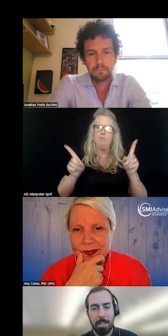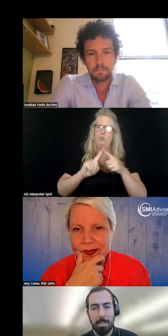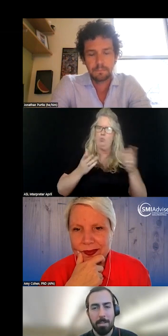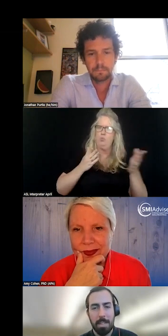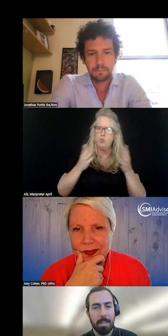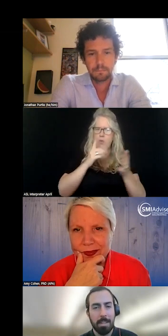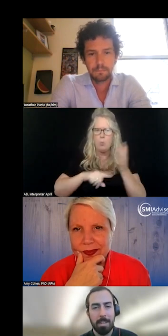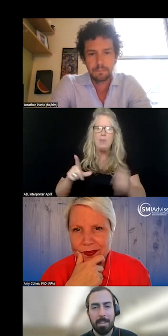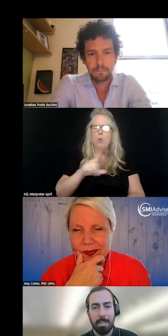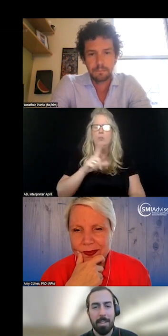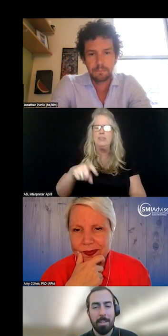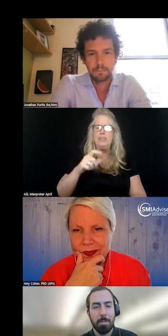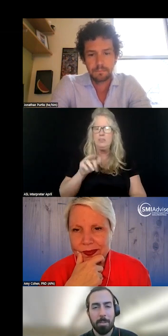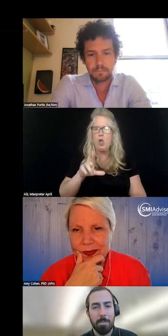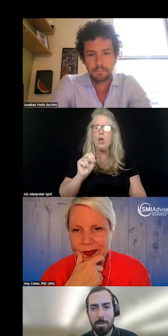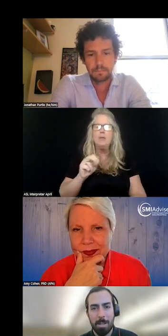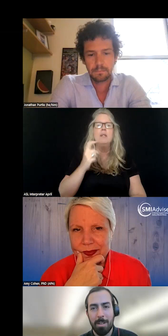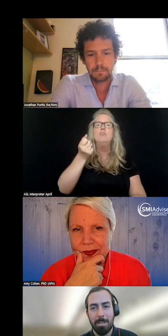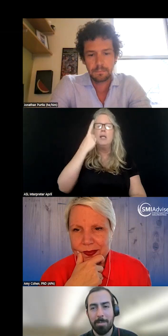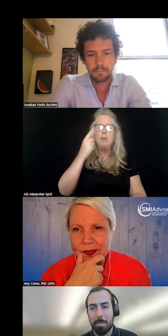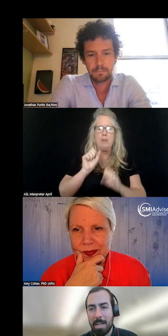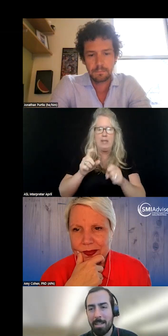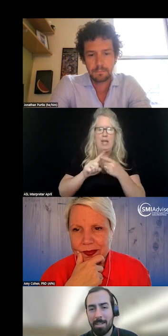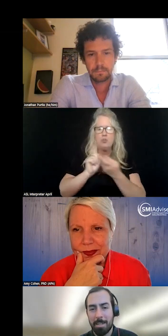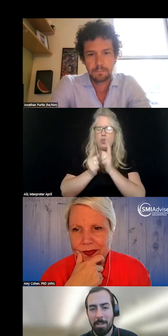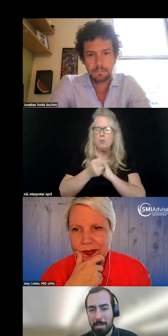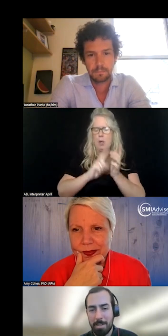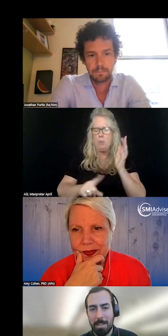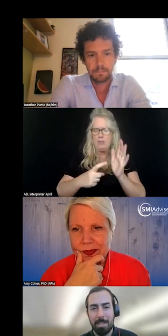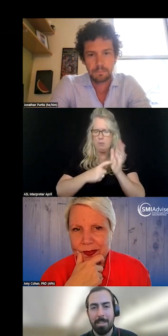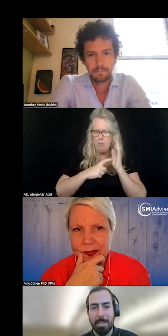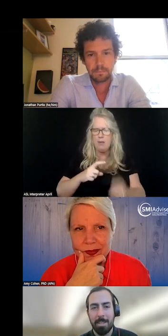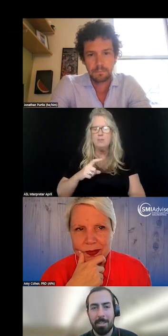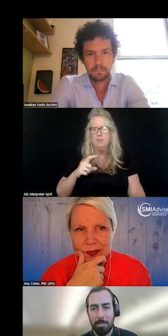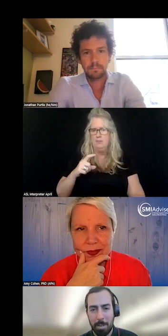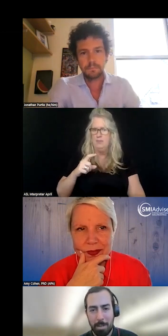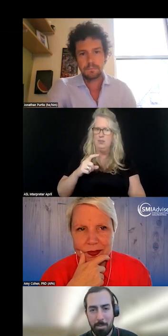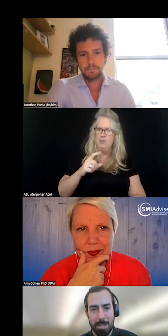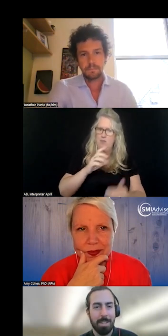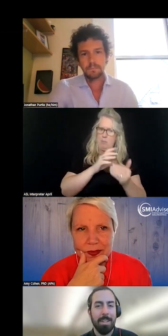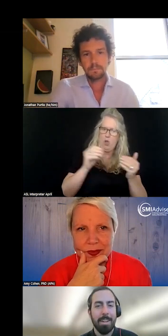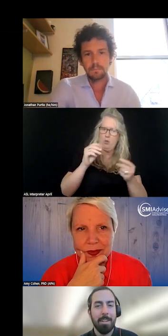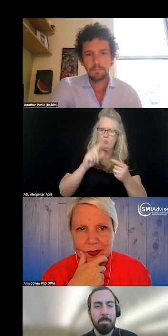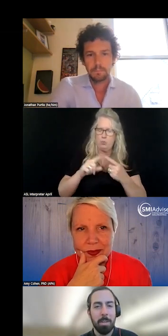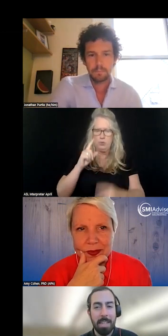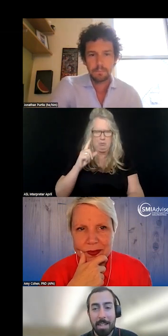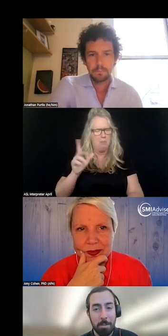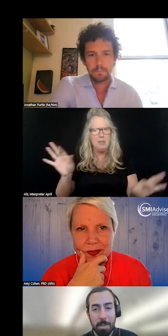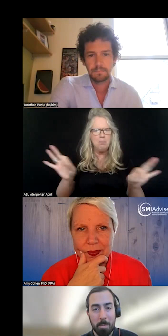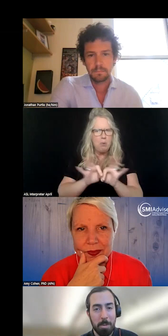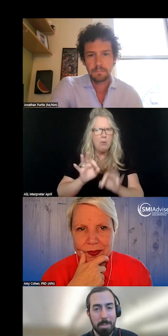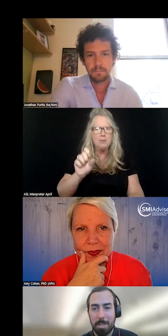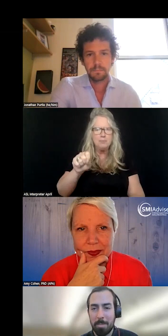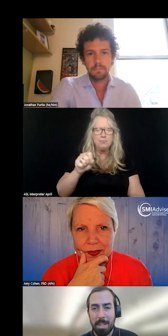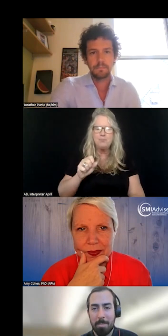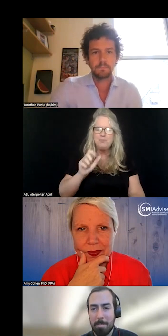need? And so I think that the sort of conversion of demand to dollars and cents is very important. But yeah, I do see a